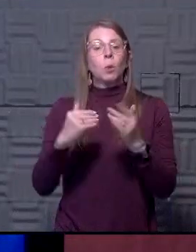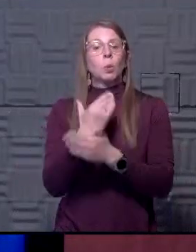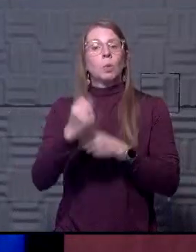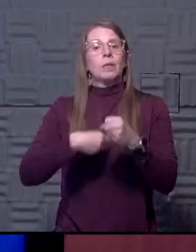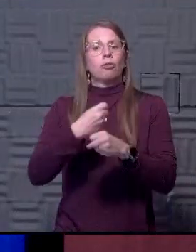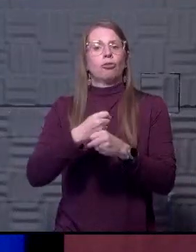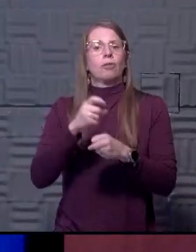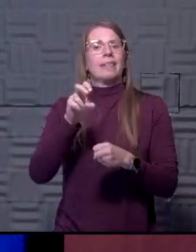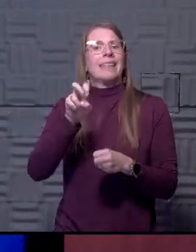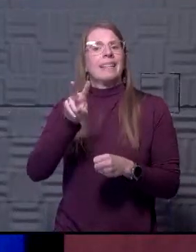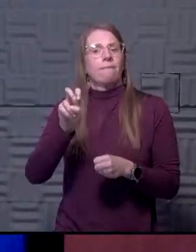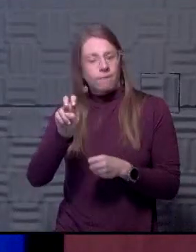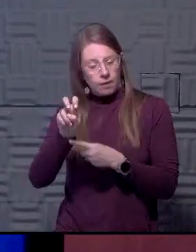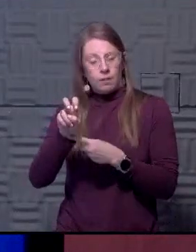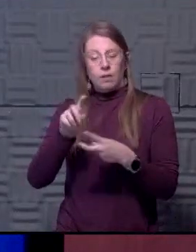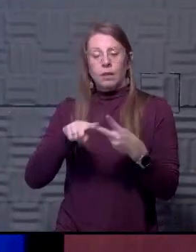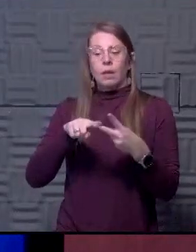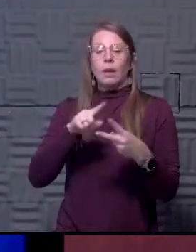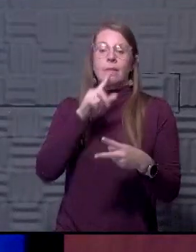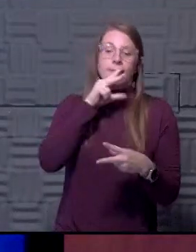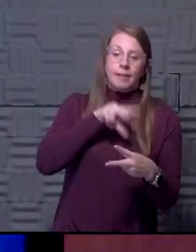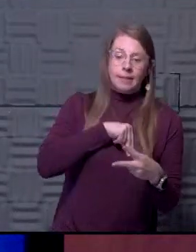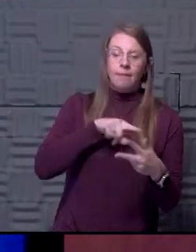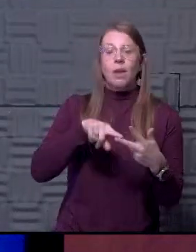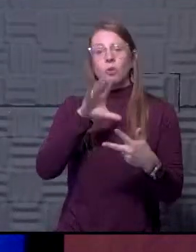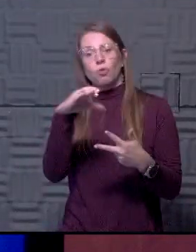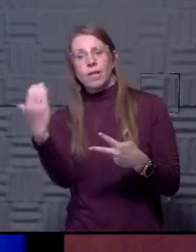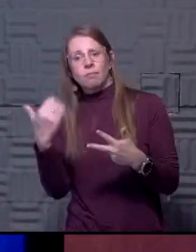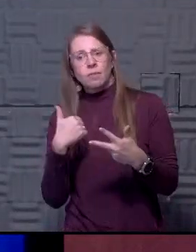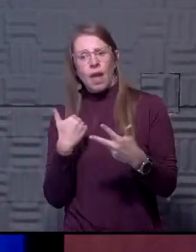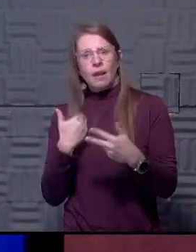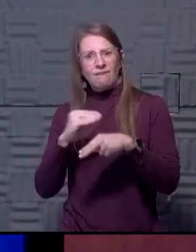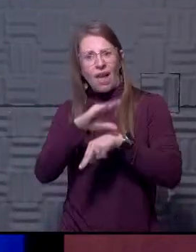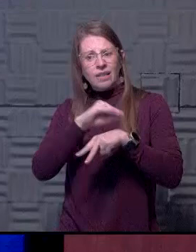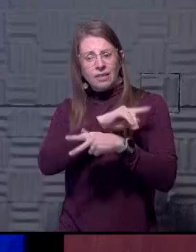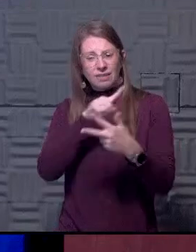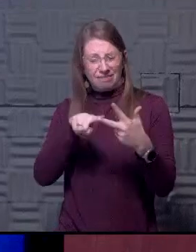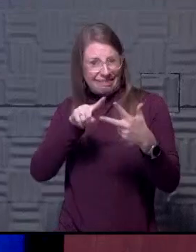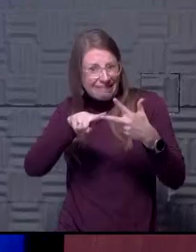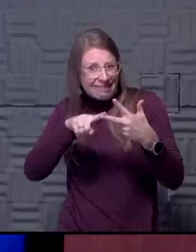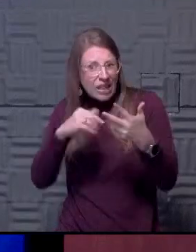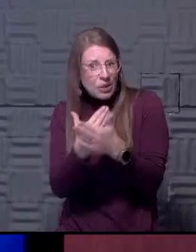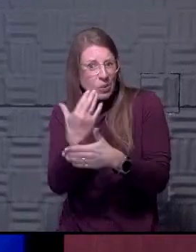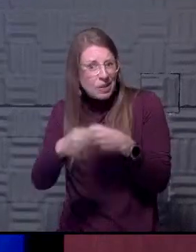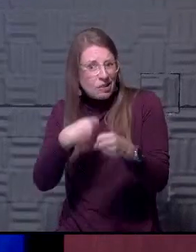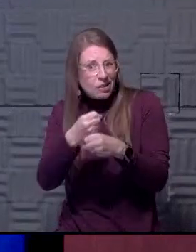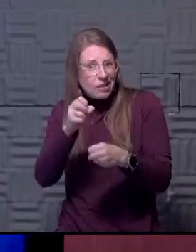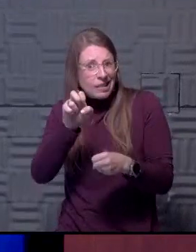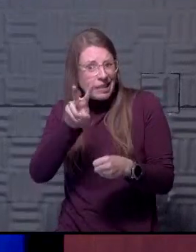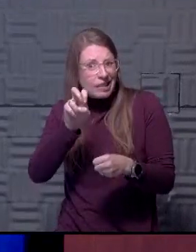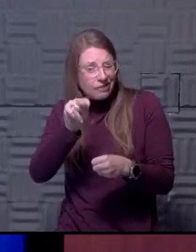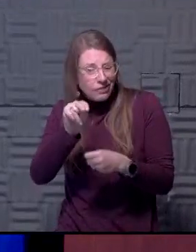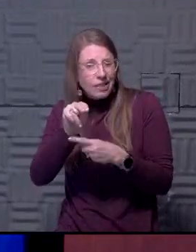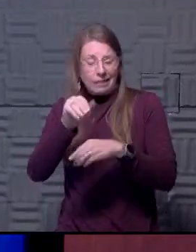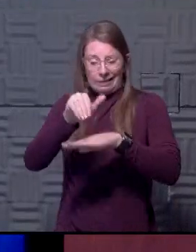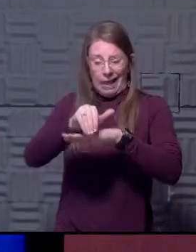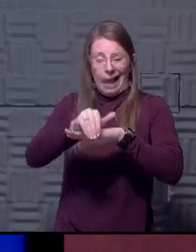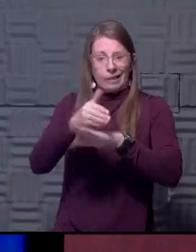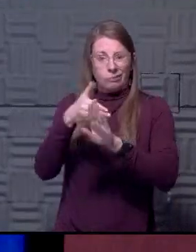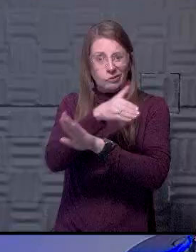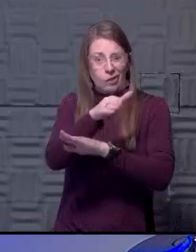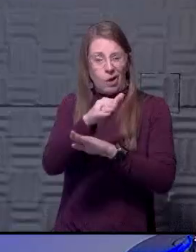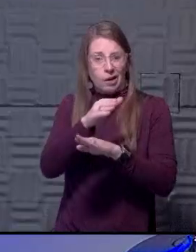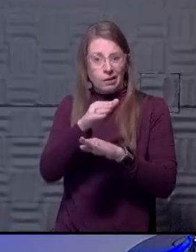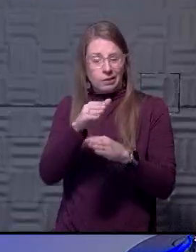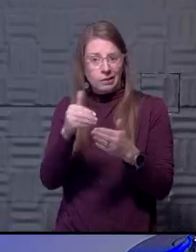You had advice at Thanksgiving and Halloween and Christmas. What's your advice for New Year's Eve? Wow, I think New Year's Eve is not going